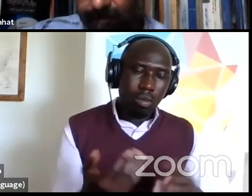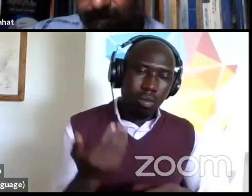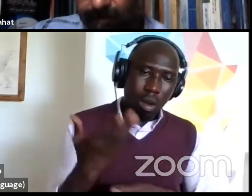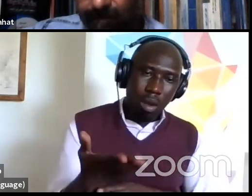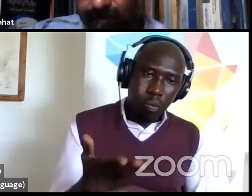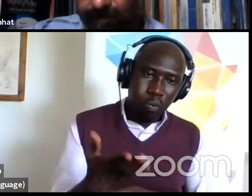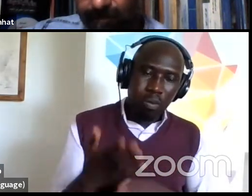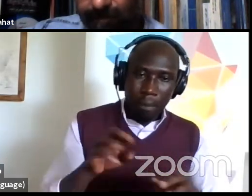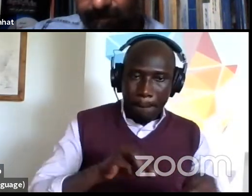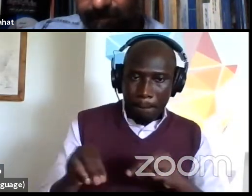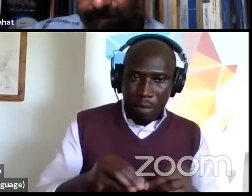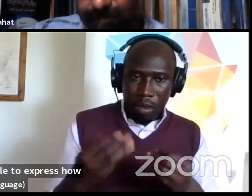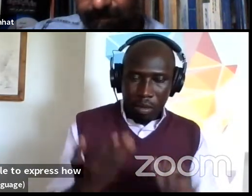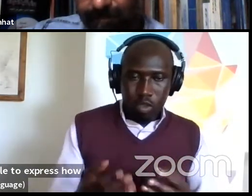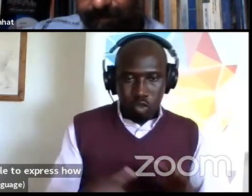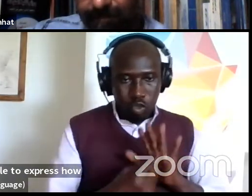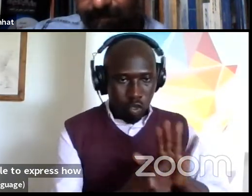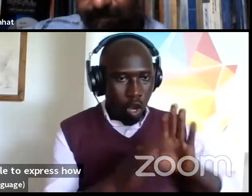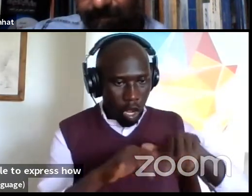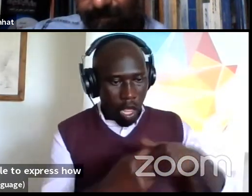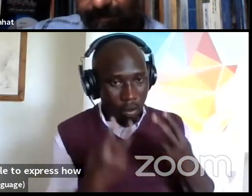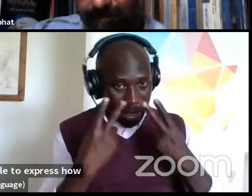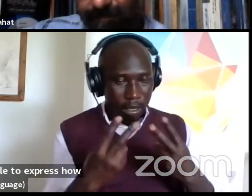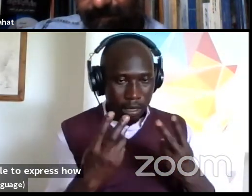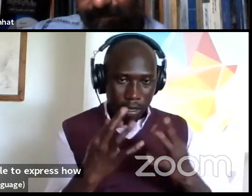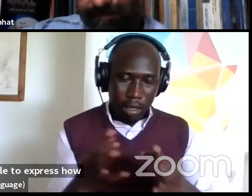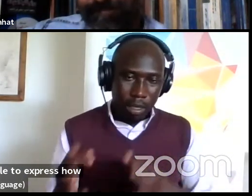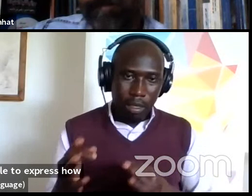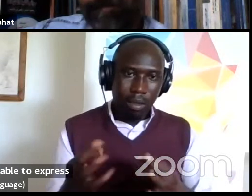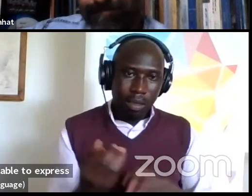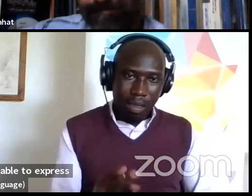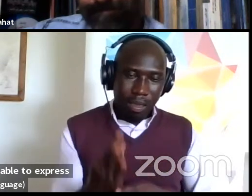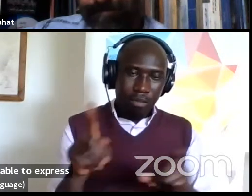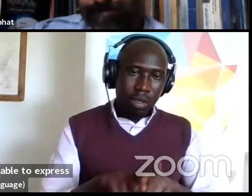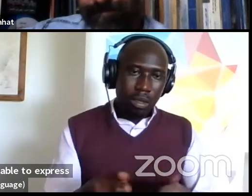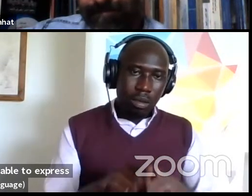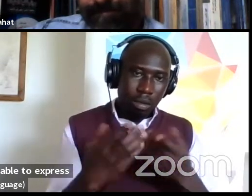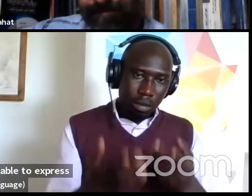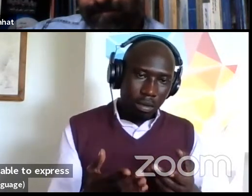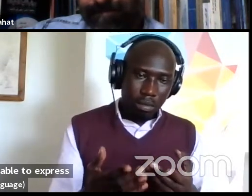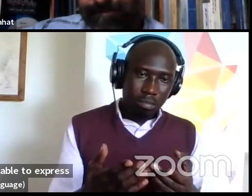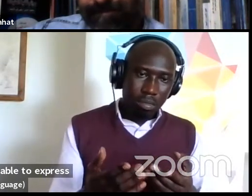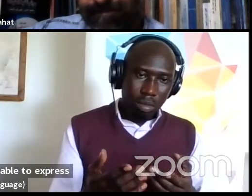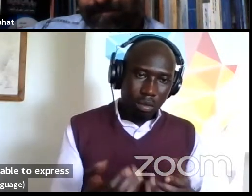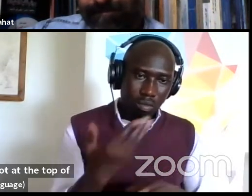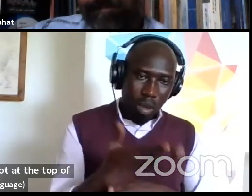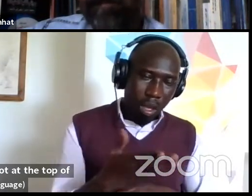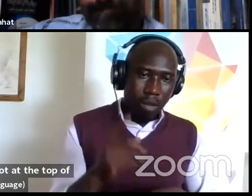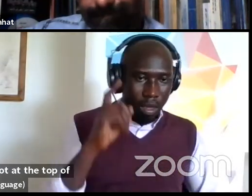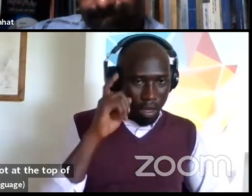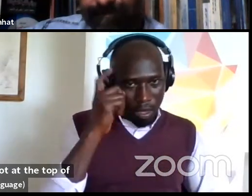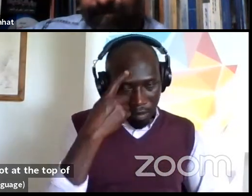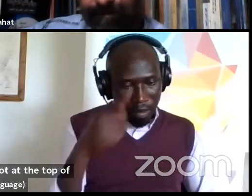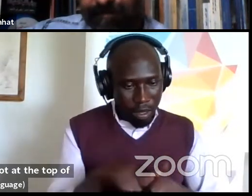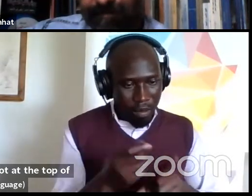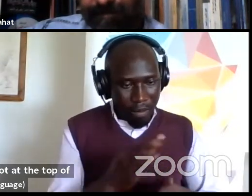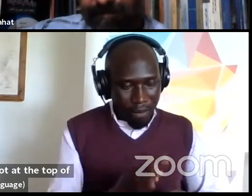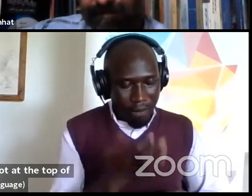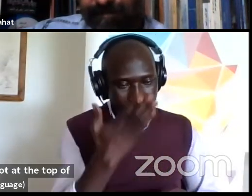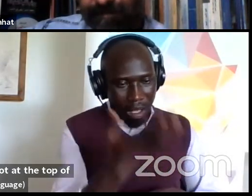to be able to express how we see things, even if we're not at the top or the head of the government, or even if we're